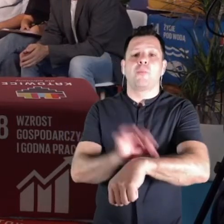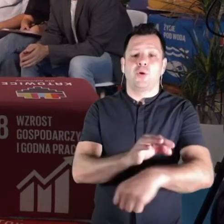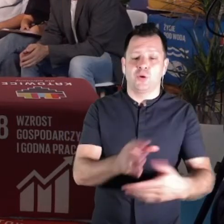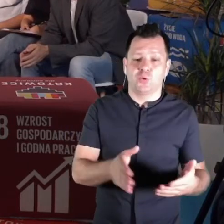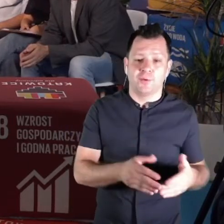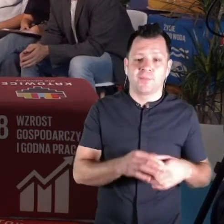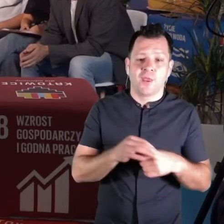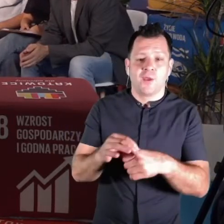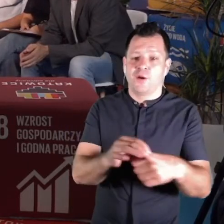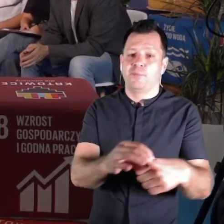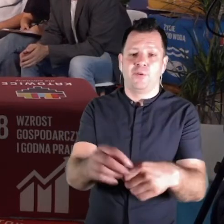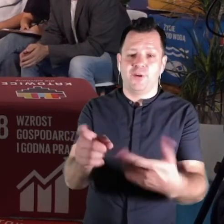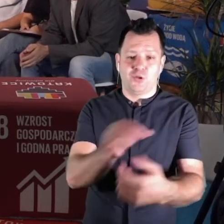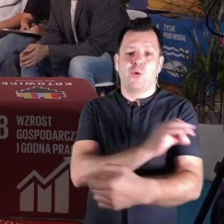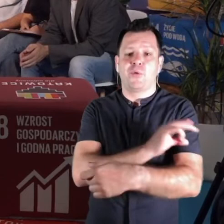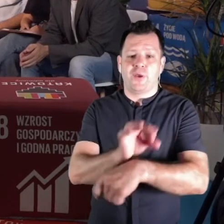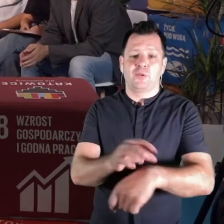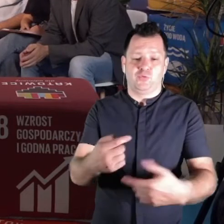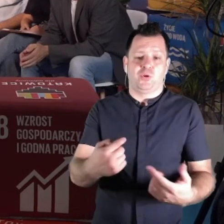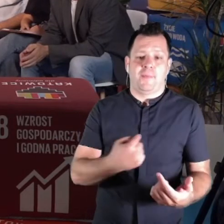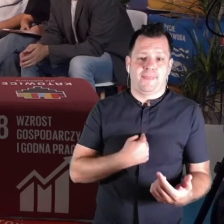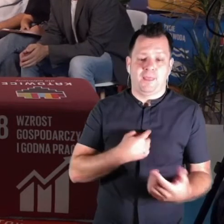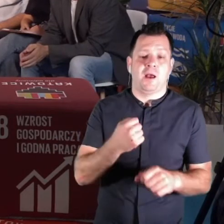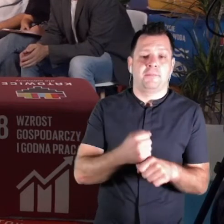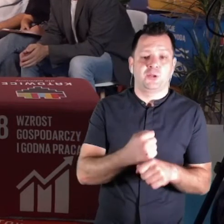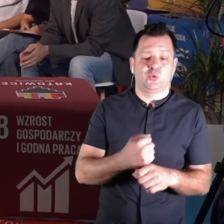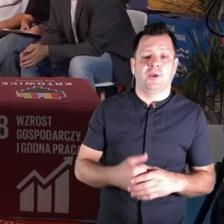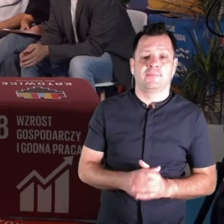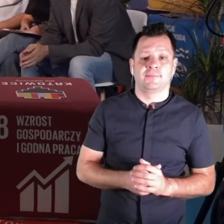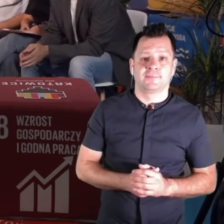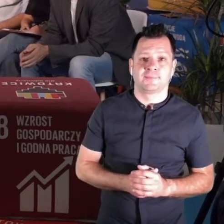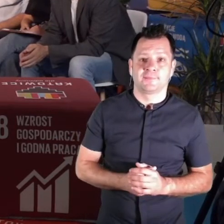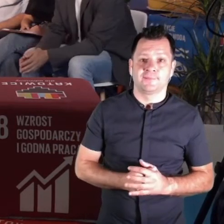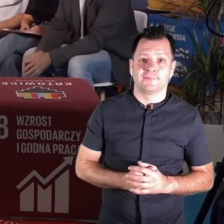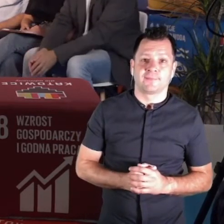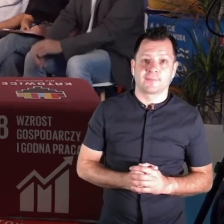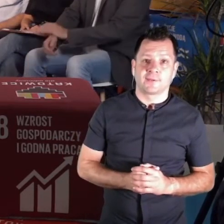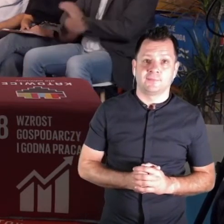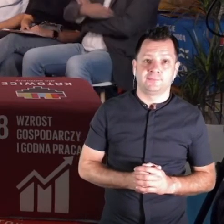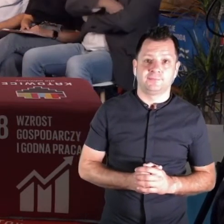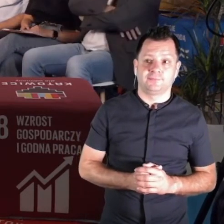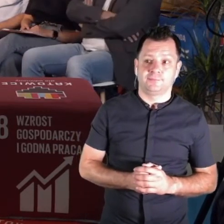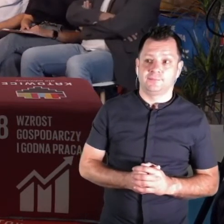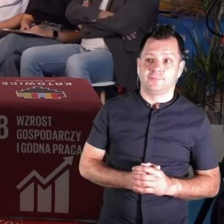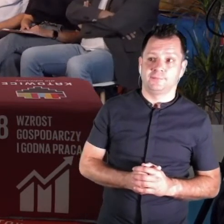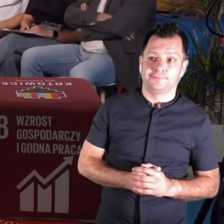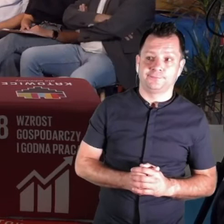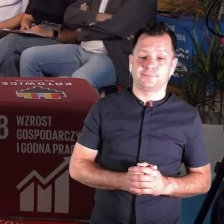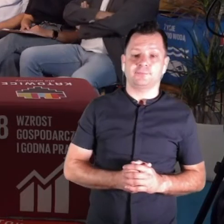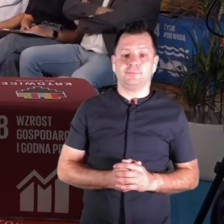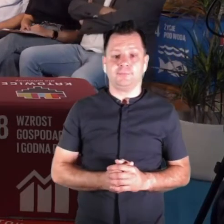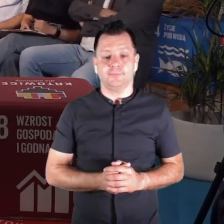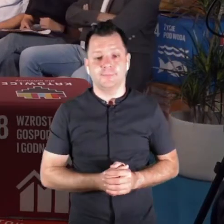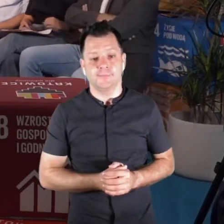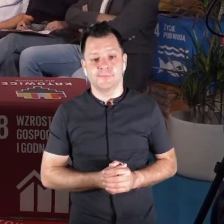this project. It's called Quantified Trees. So basically, the amount of rain is not